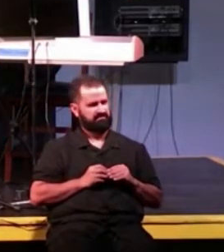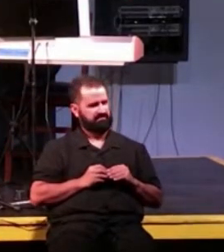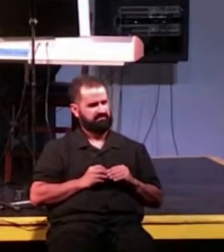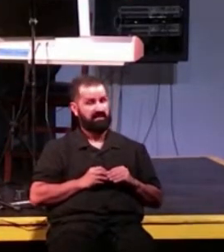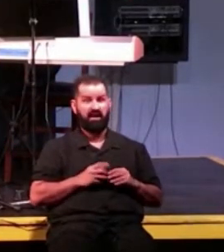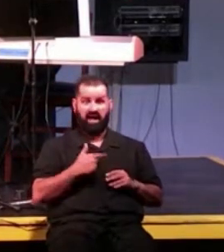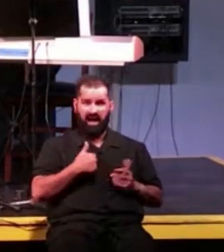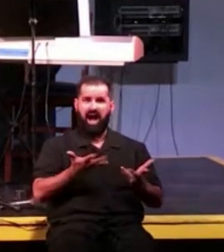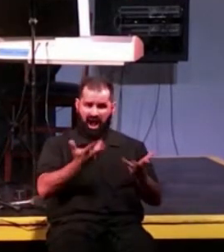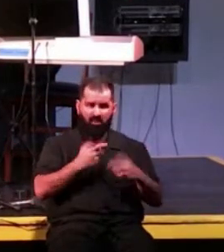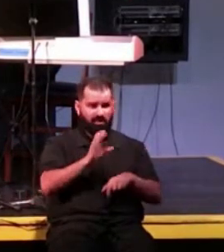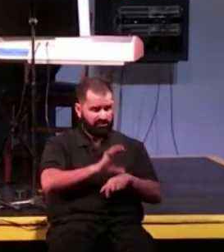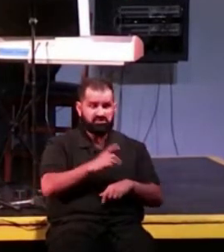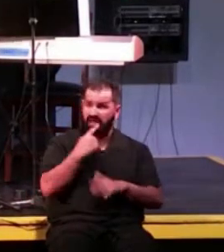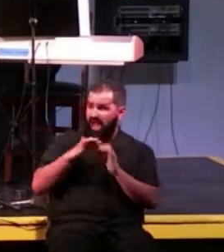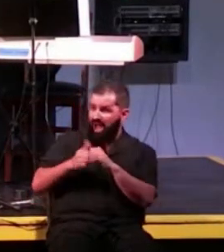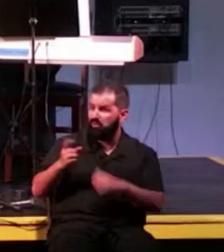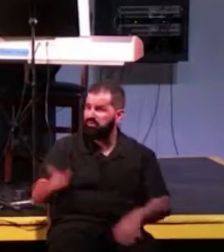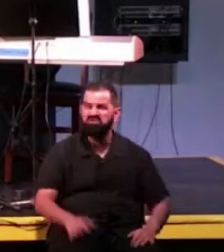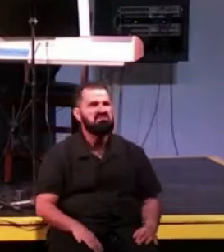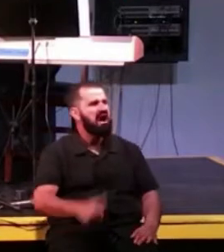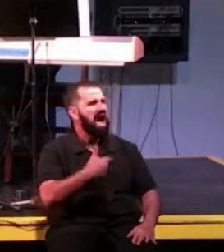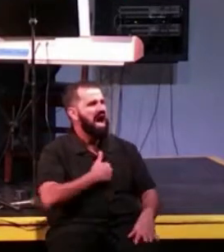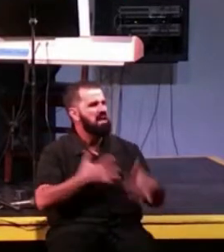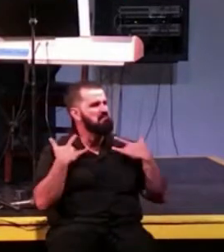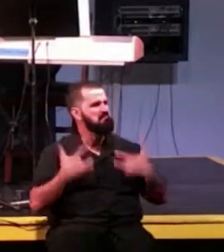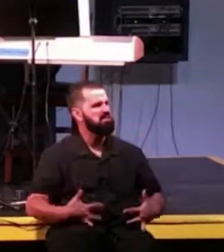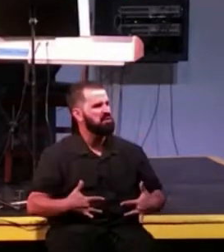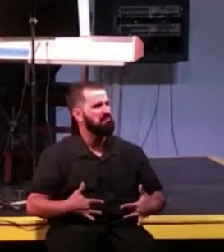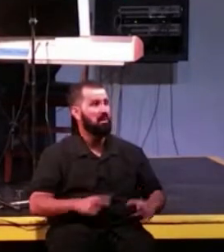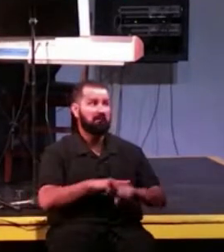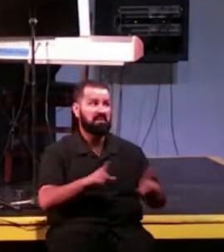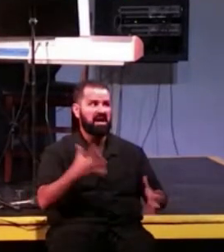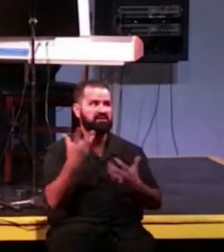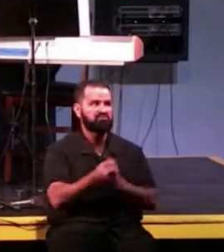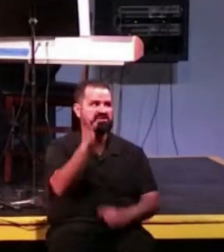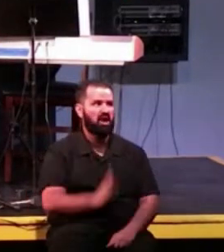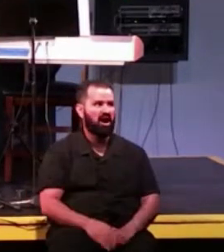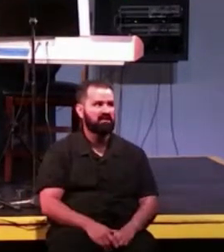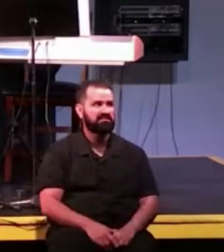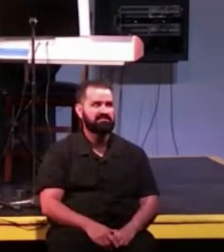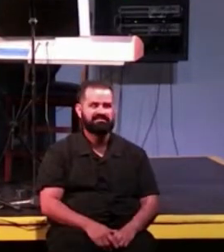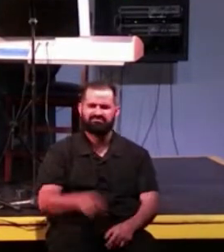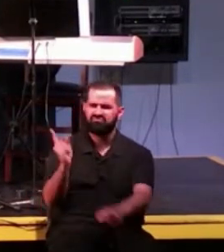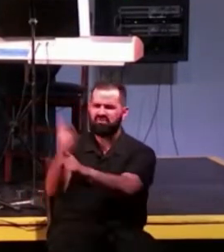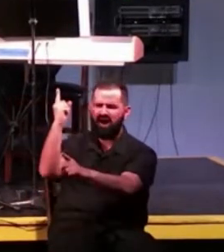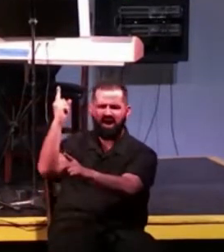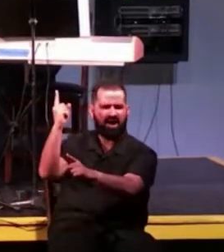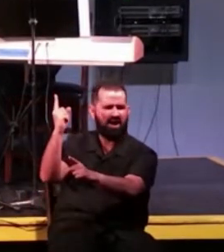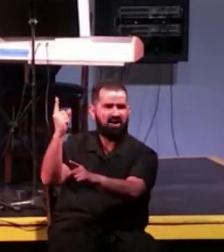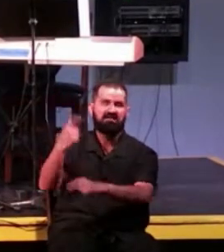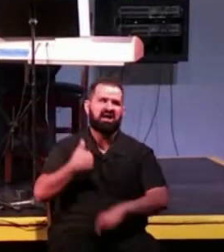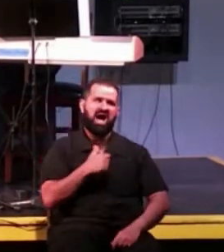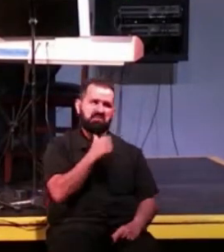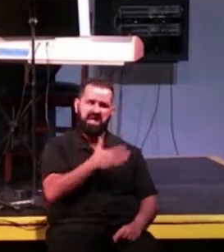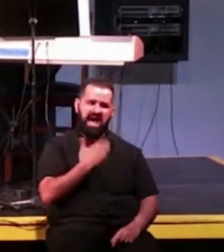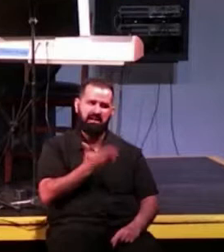I want a church that says, hey, how you doing? I'm miserable, but I trust God. I'm not